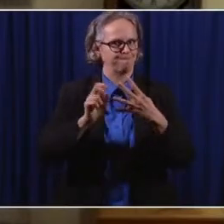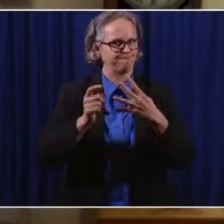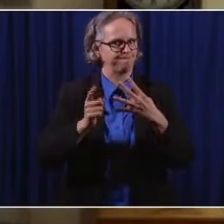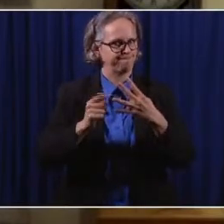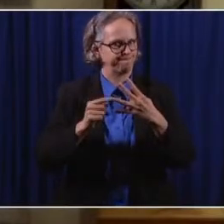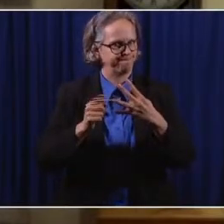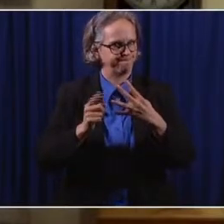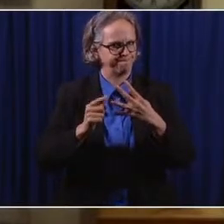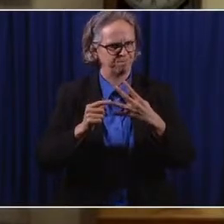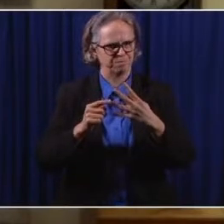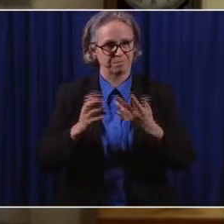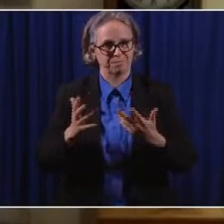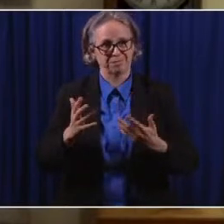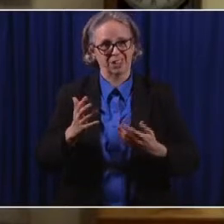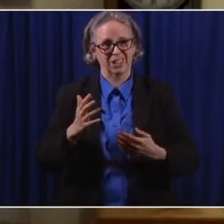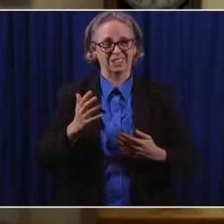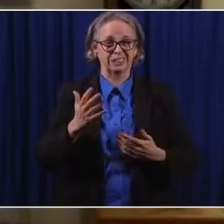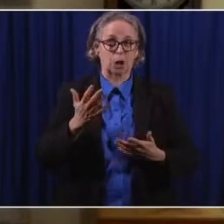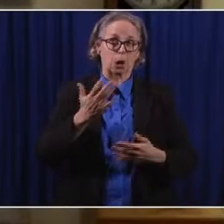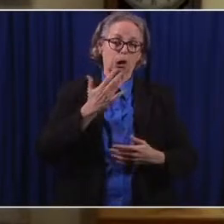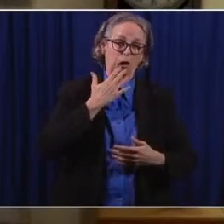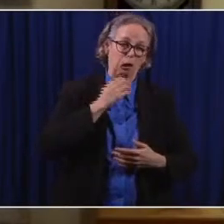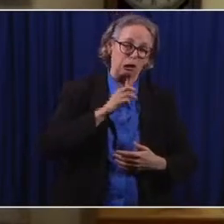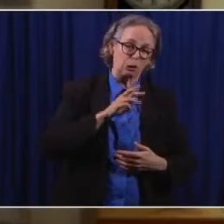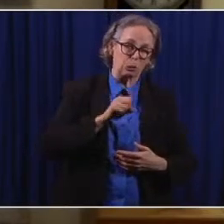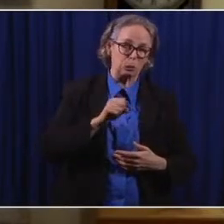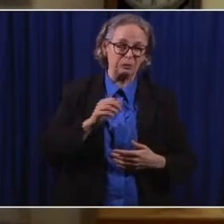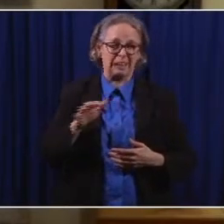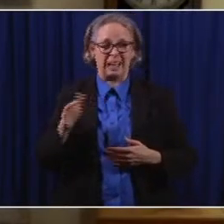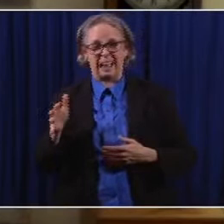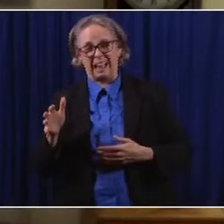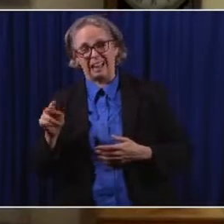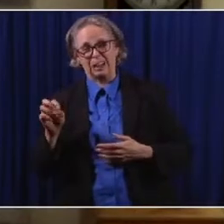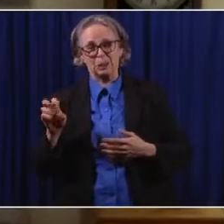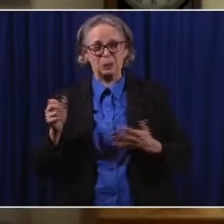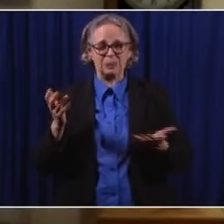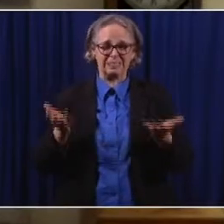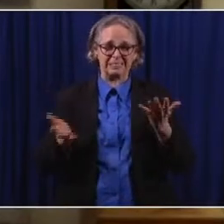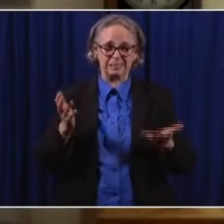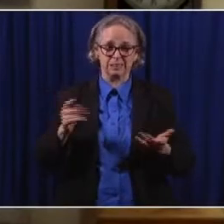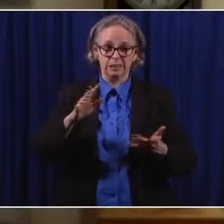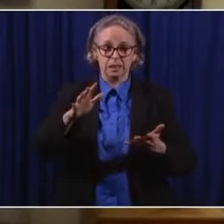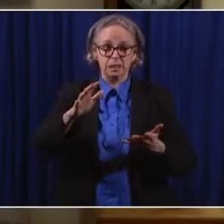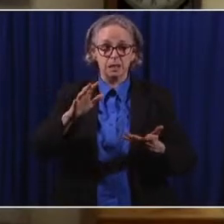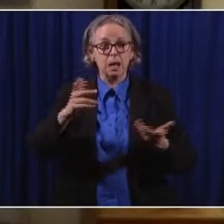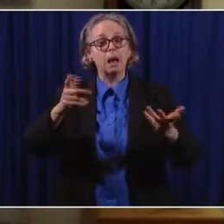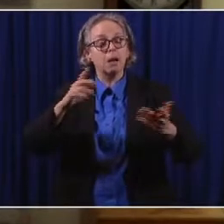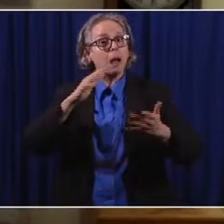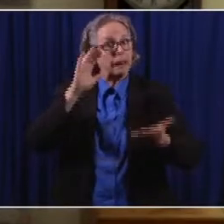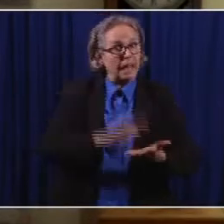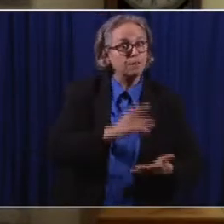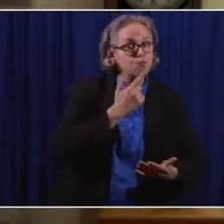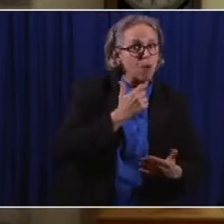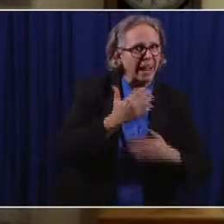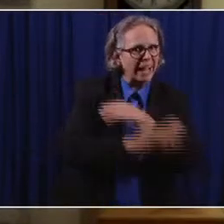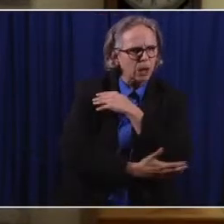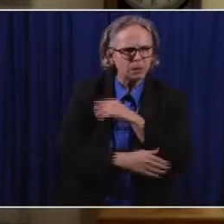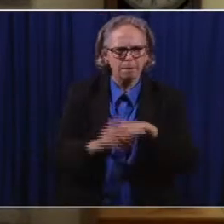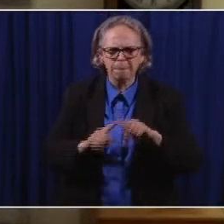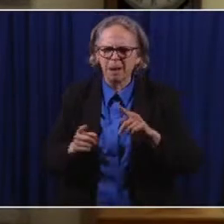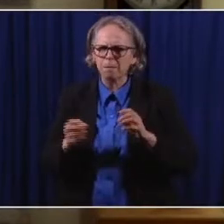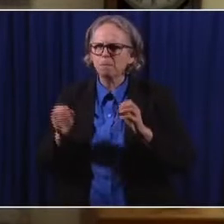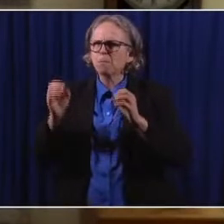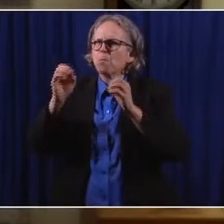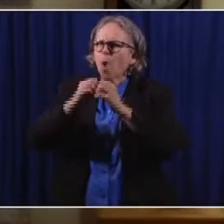news in regard to that lowering of the red counties, but the high incident counties, we're seeing a number of those, as I said.